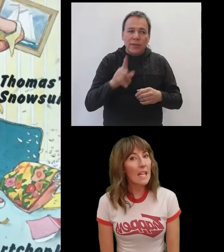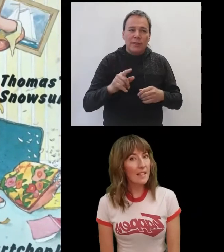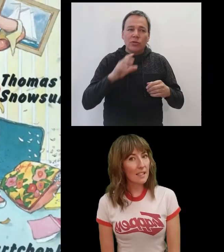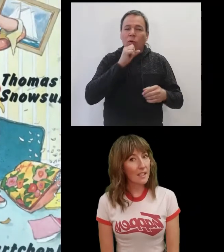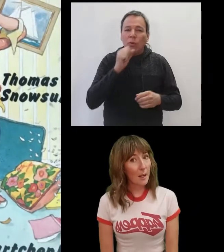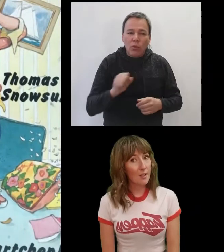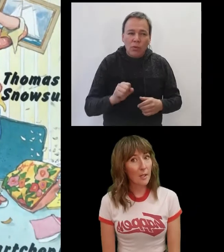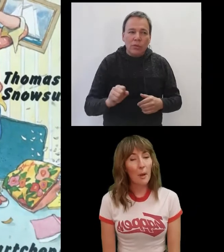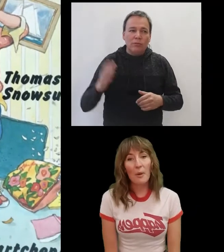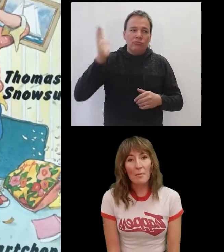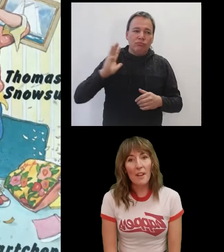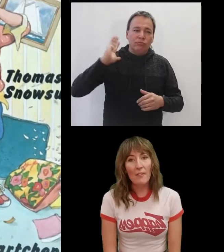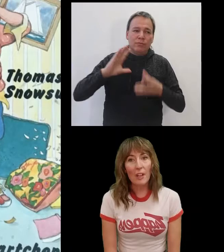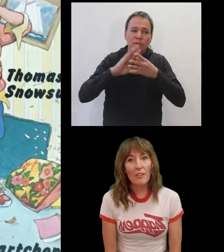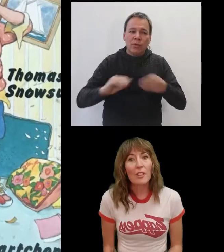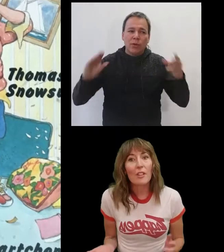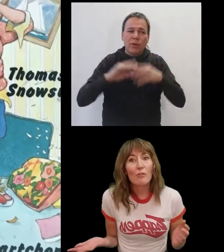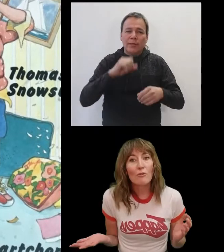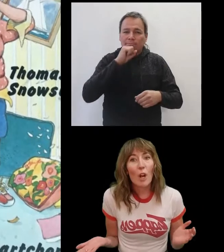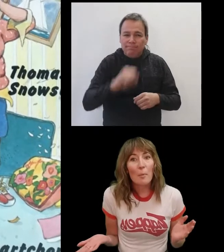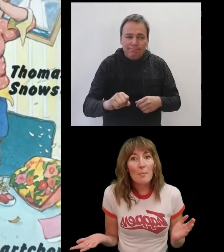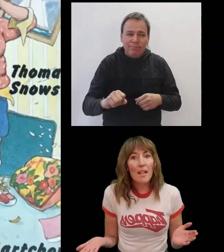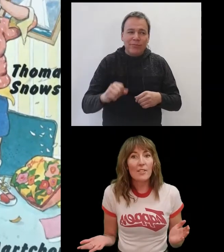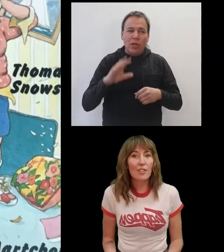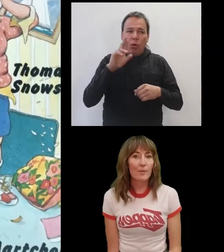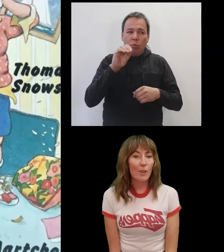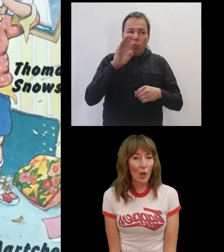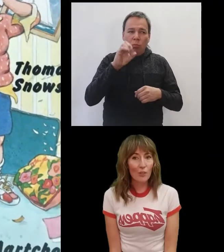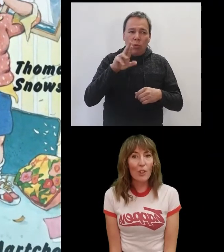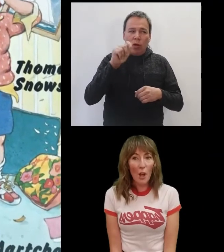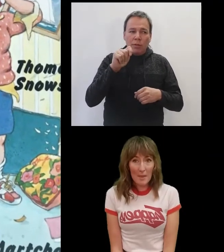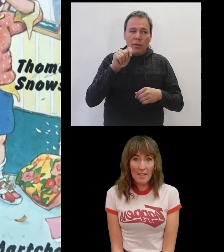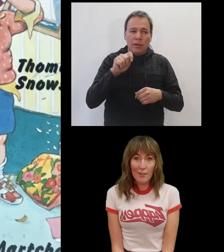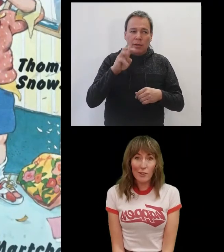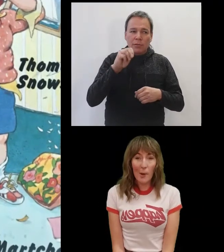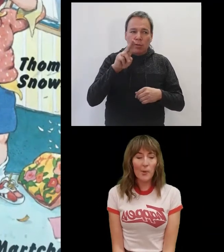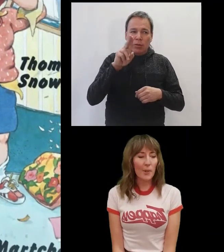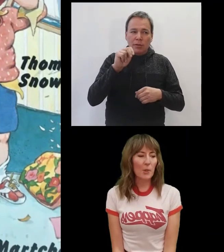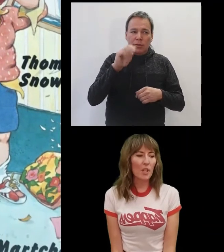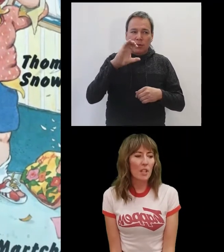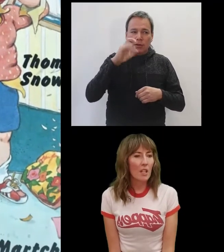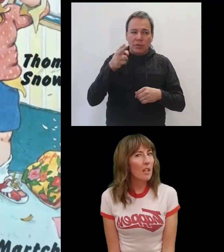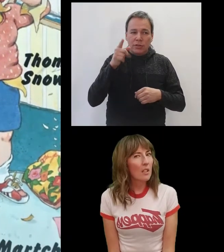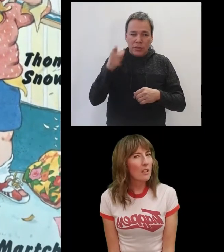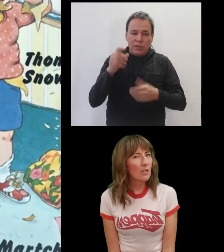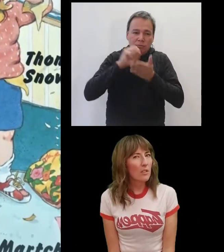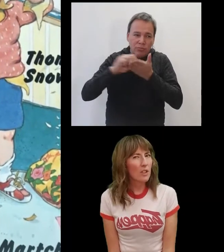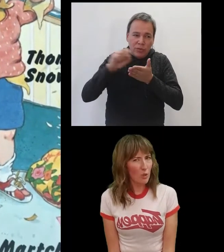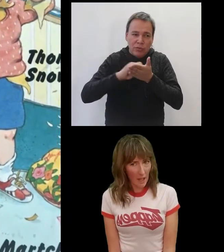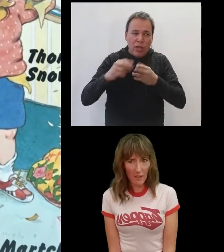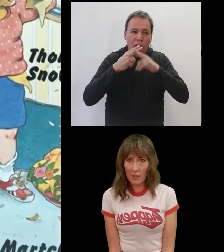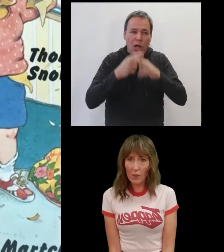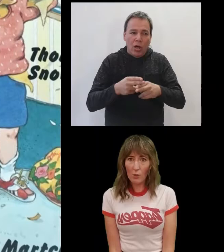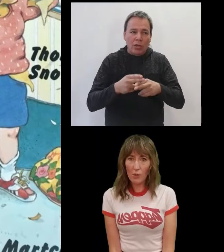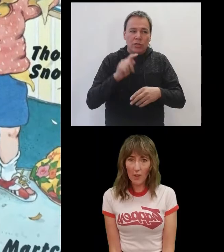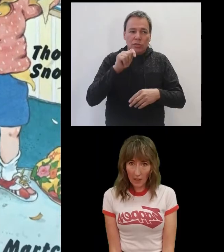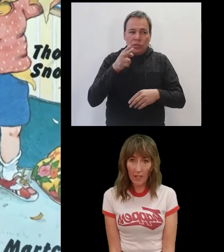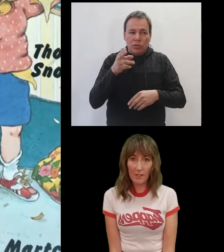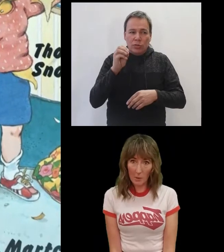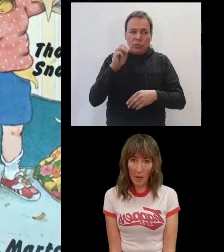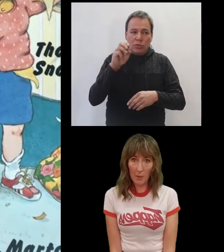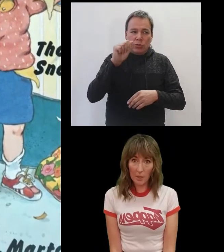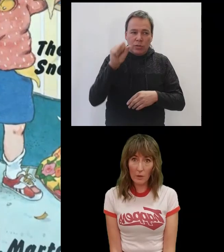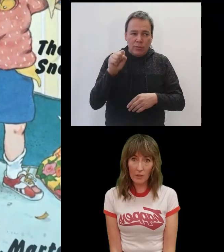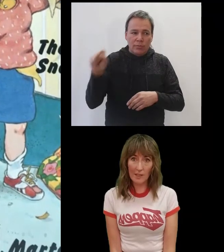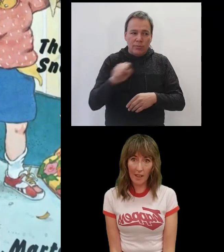you is a classic by one of my favorites, Robert Munch, called Thomas's Snowsuit. Do you have a snowsuit that you